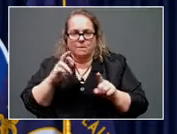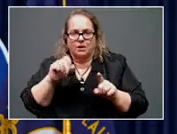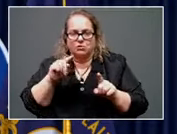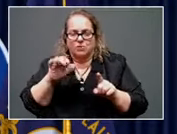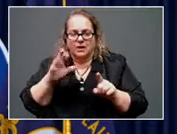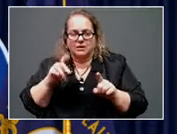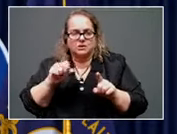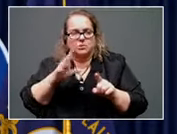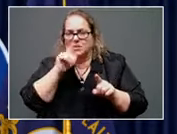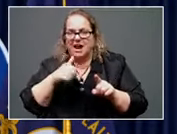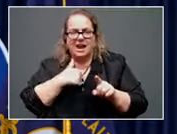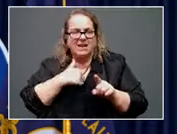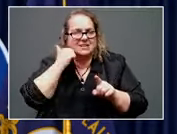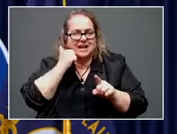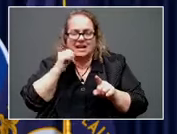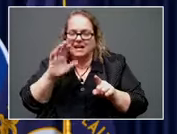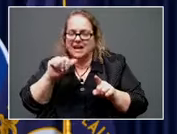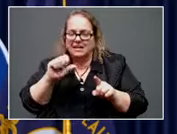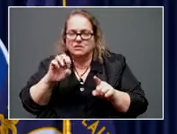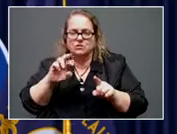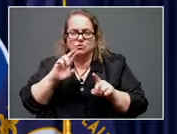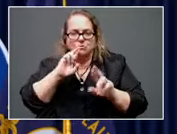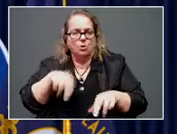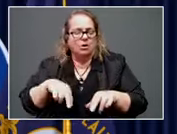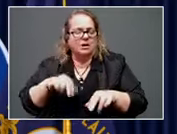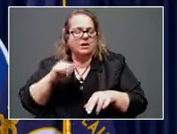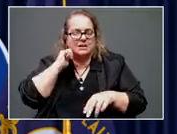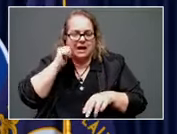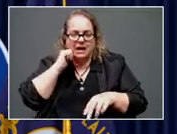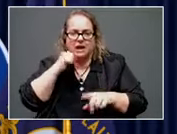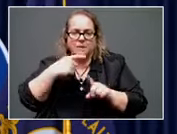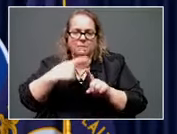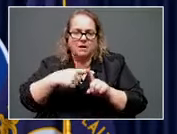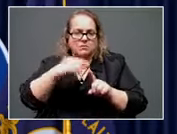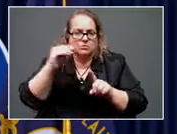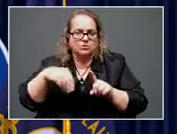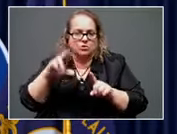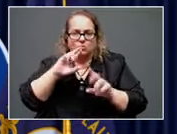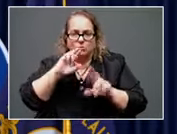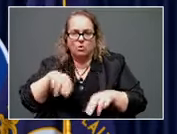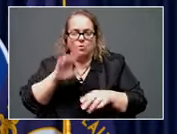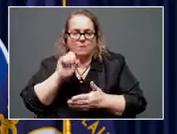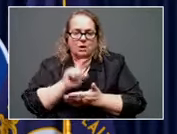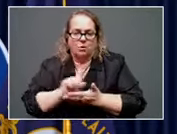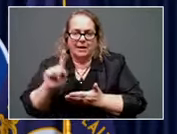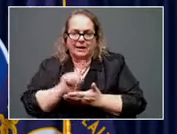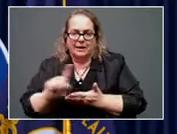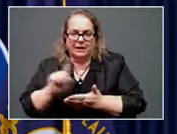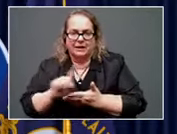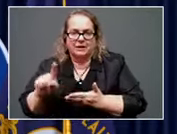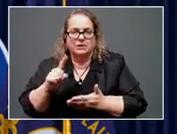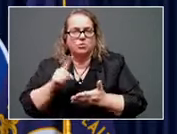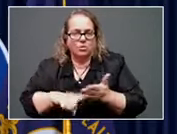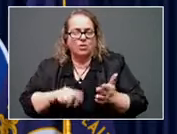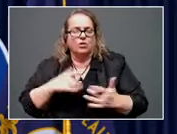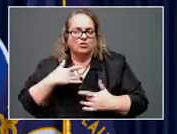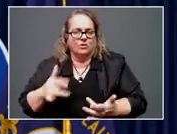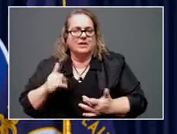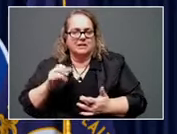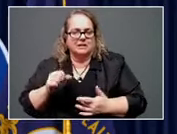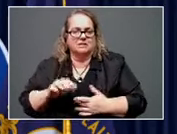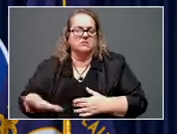case reports or daily positivity reports and things of that nature. We'll go to weekly, which is really what the trend is across all the